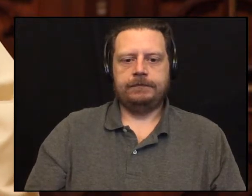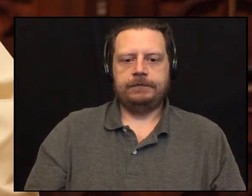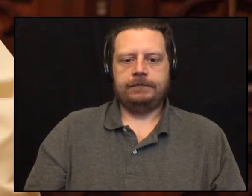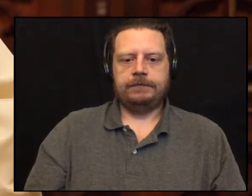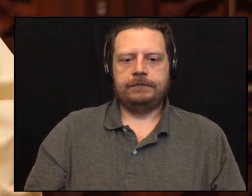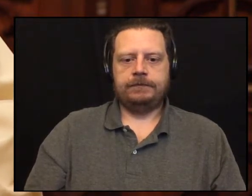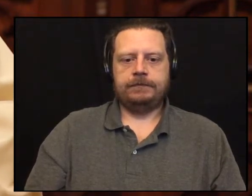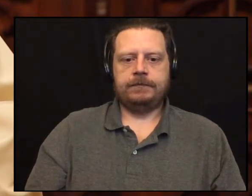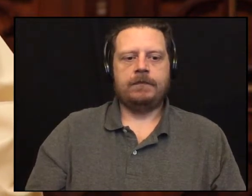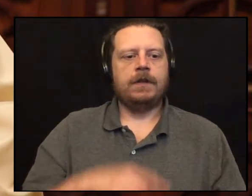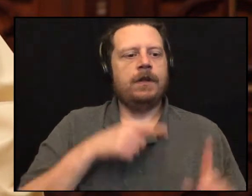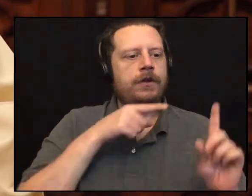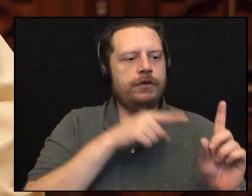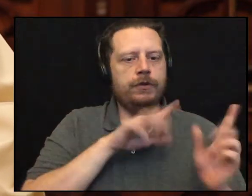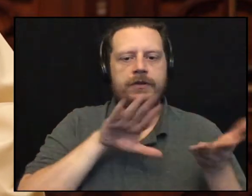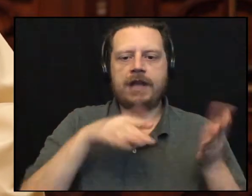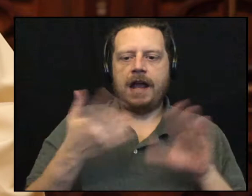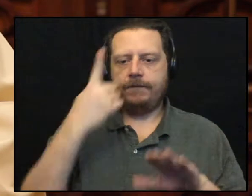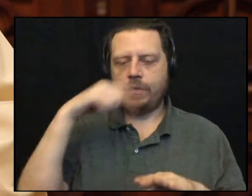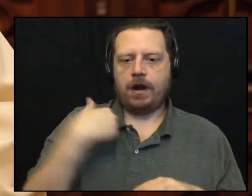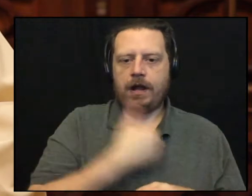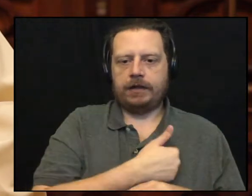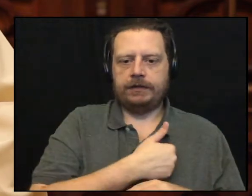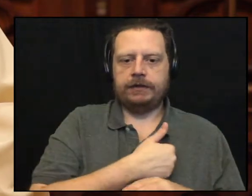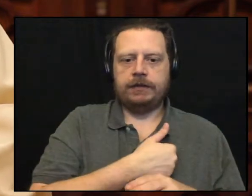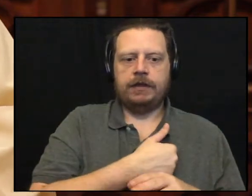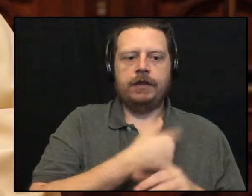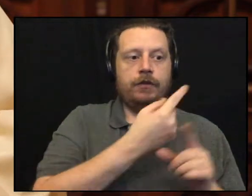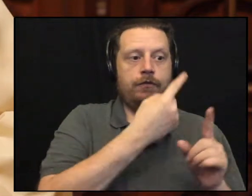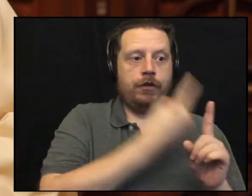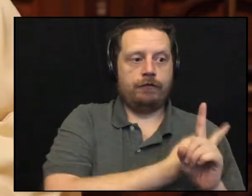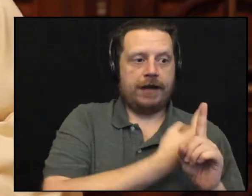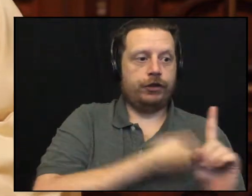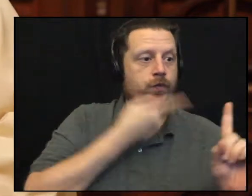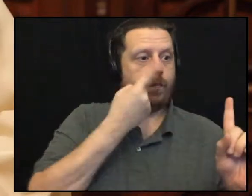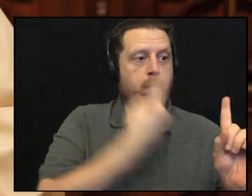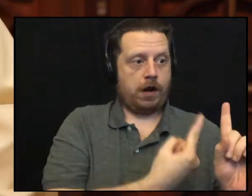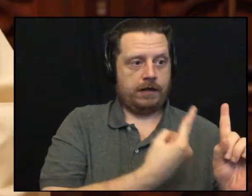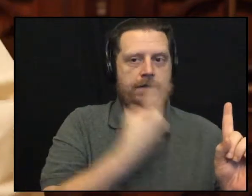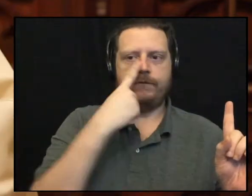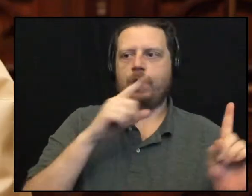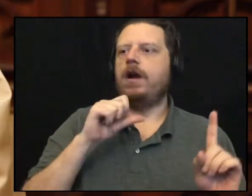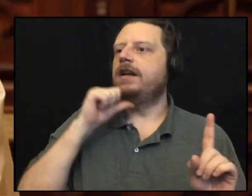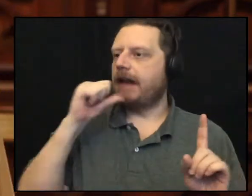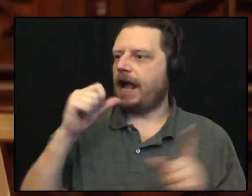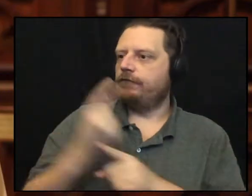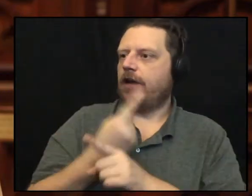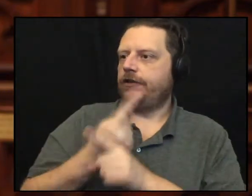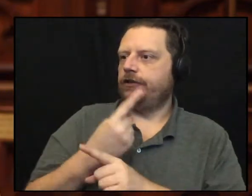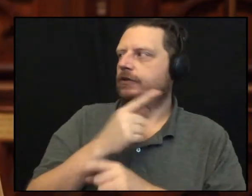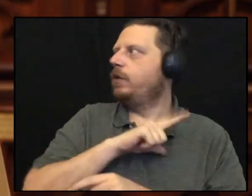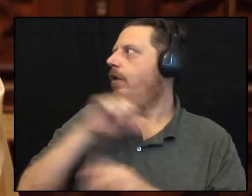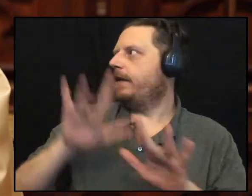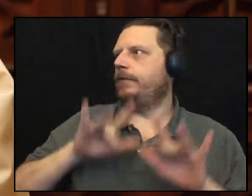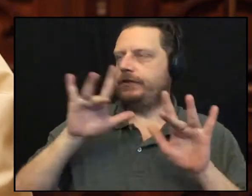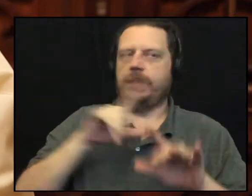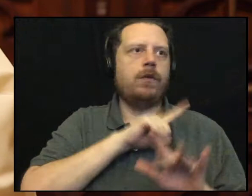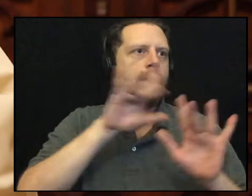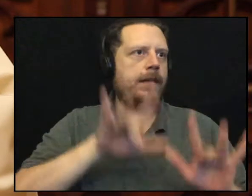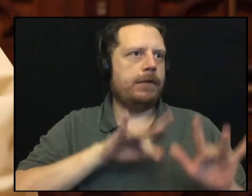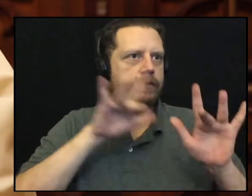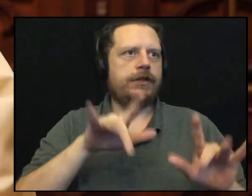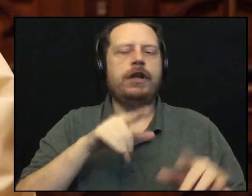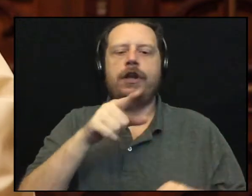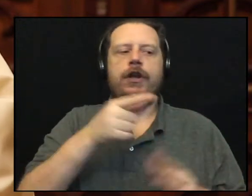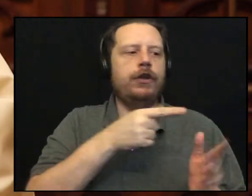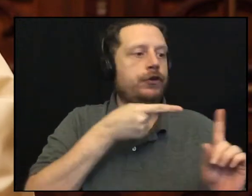You died for us, the righteous, for the unrighteous. Lord, have mercy. Lord, have mercy. You rose victorious